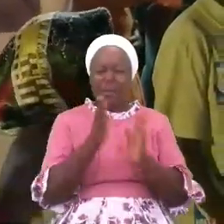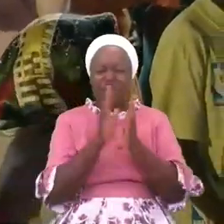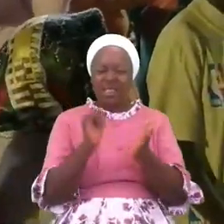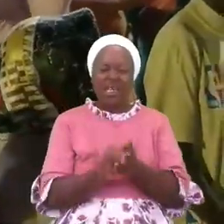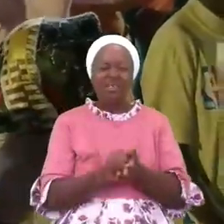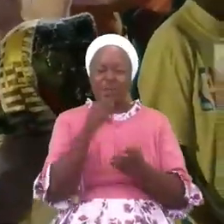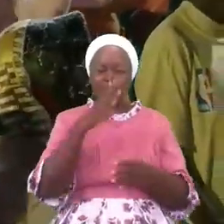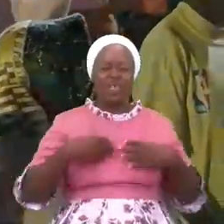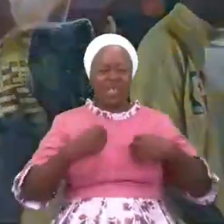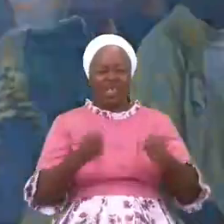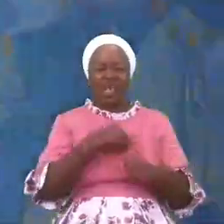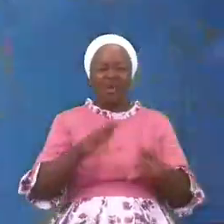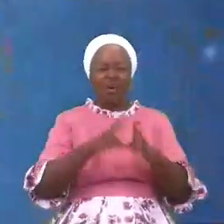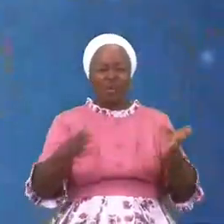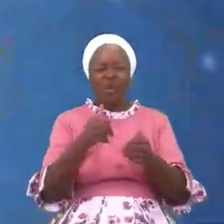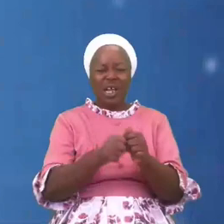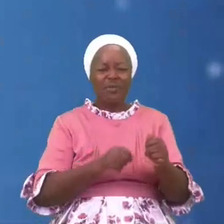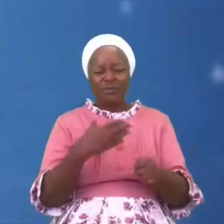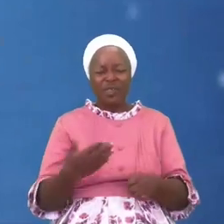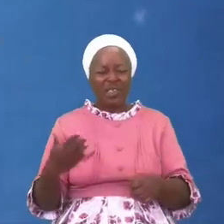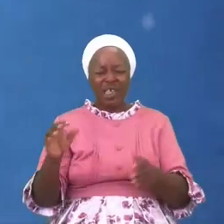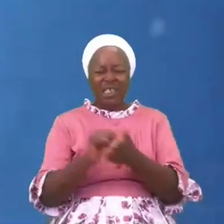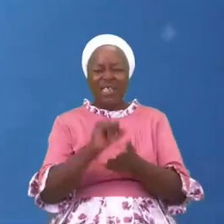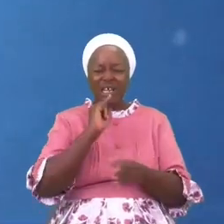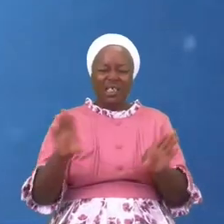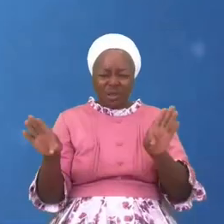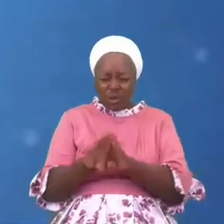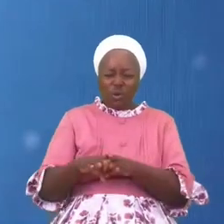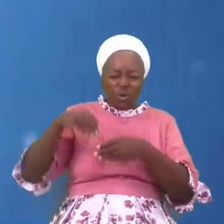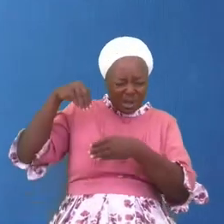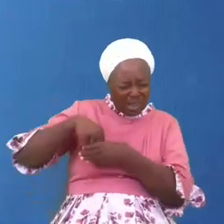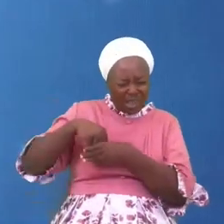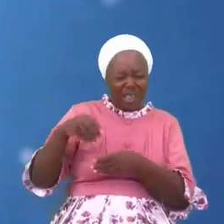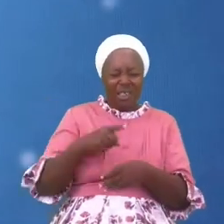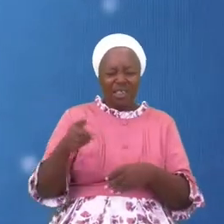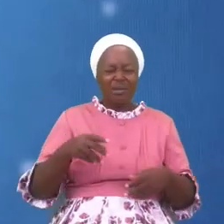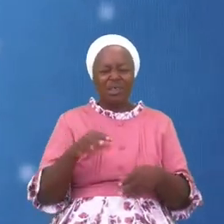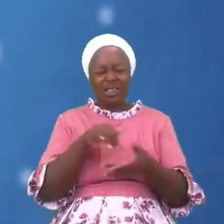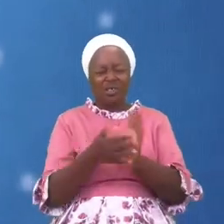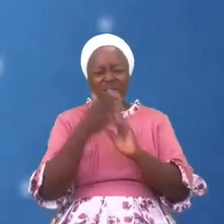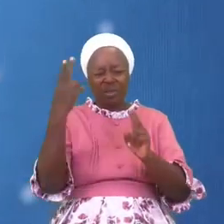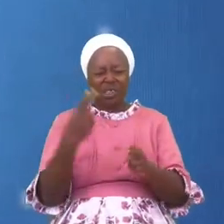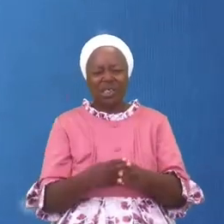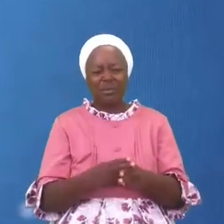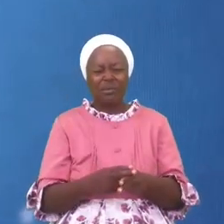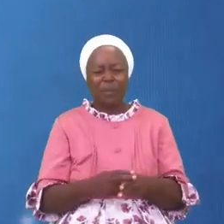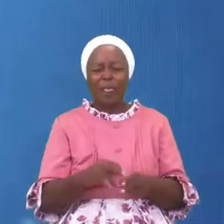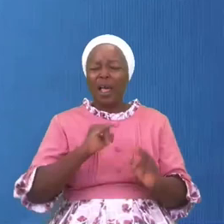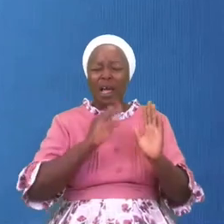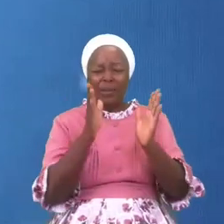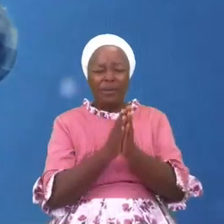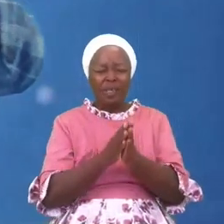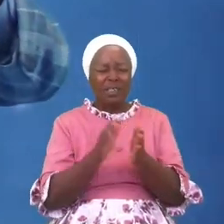is closed in Jesus' name. I pray those blind eyes will open and see right